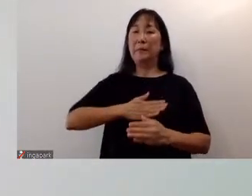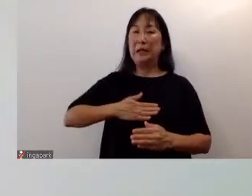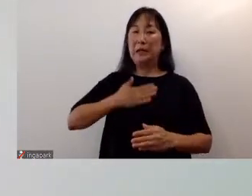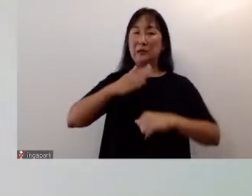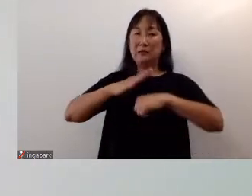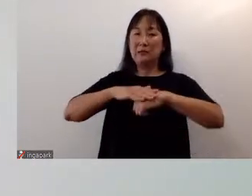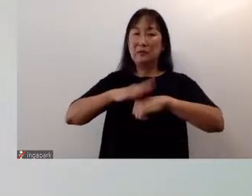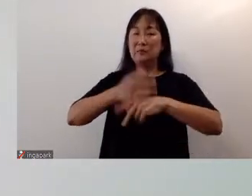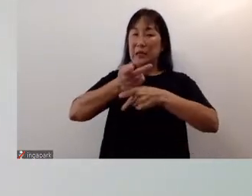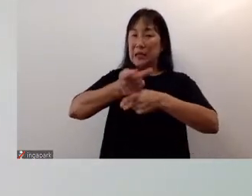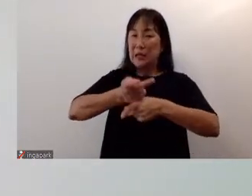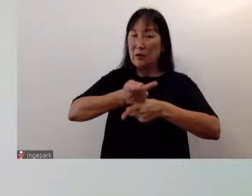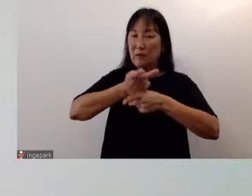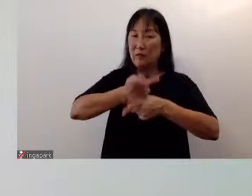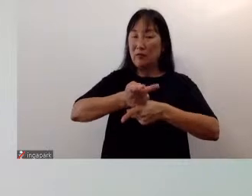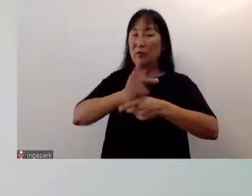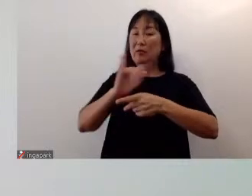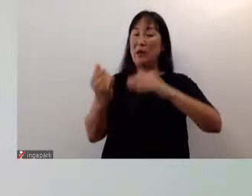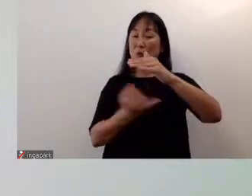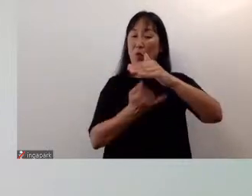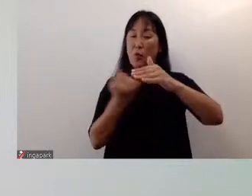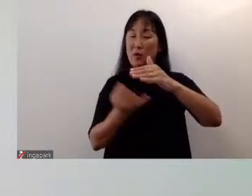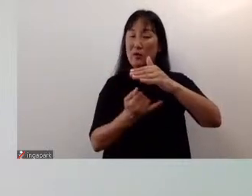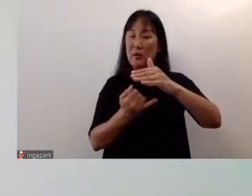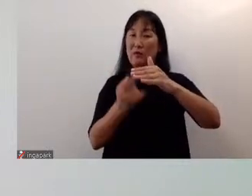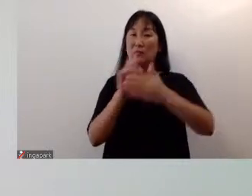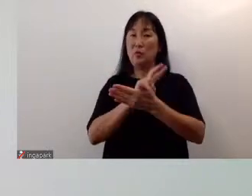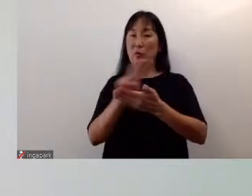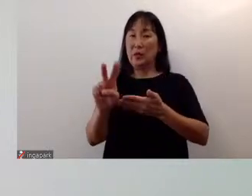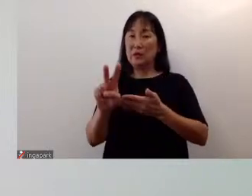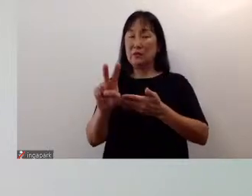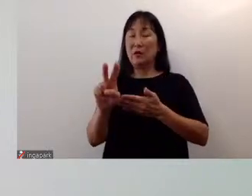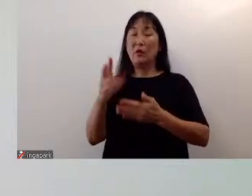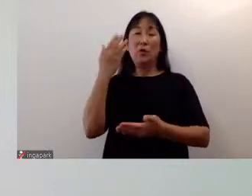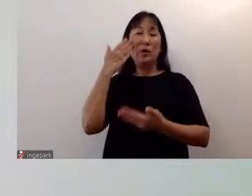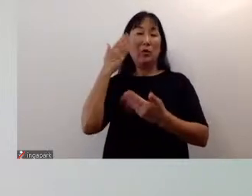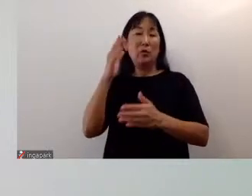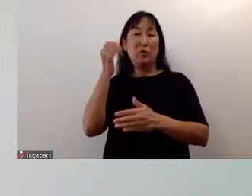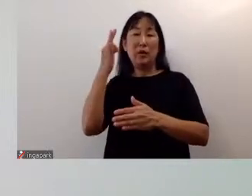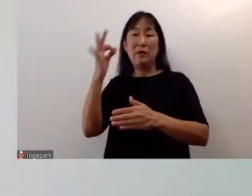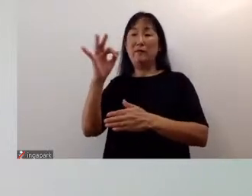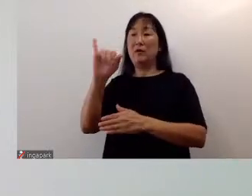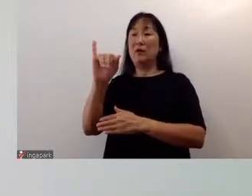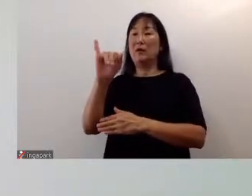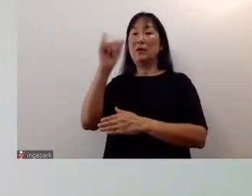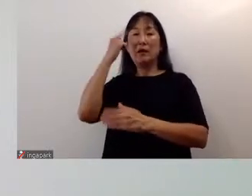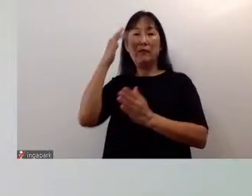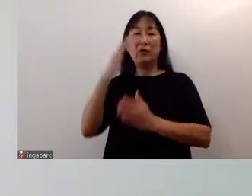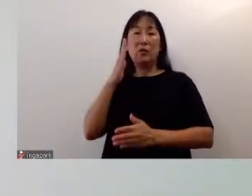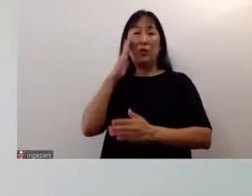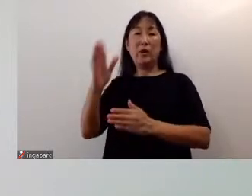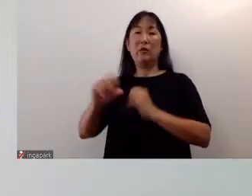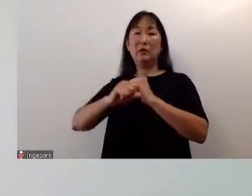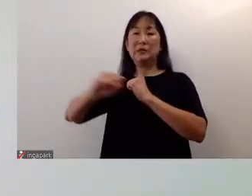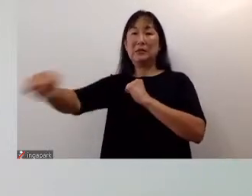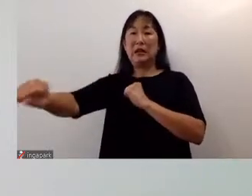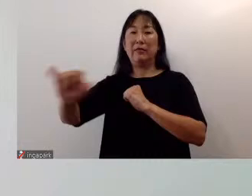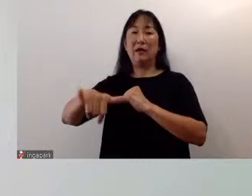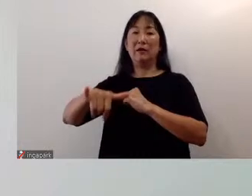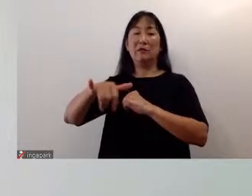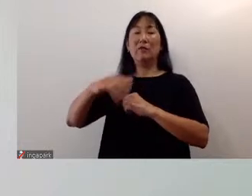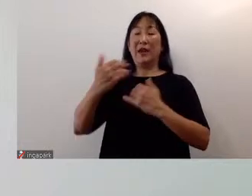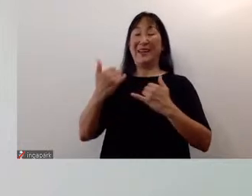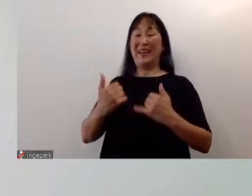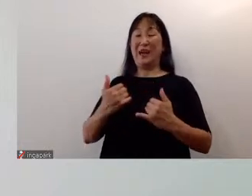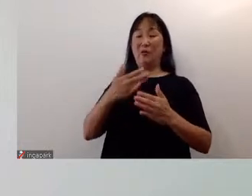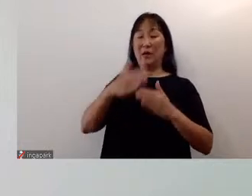quarantine is in place through the end of June. We do not know if the governor is going to extend it, but if you choose to travel, just monitor that and be